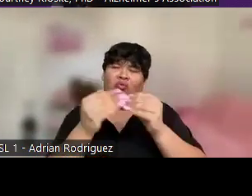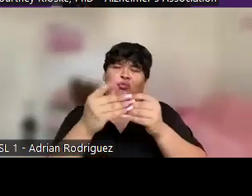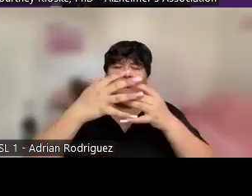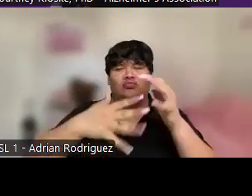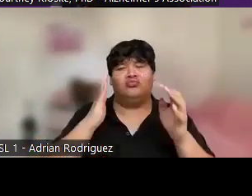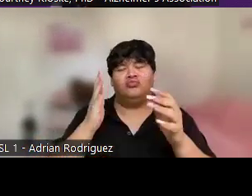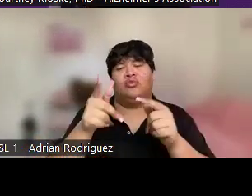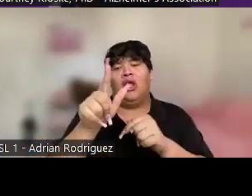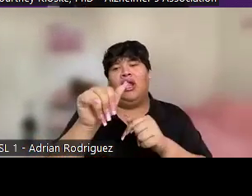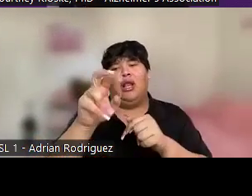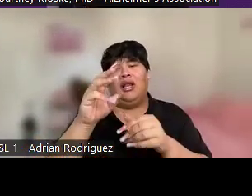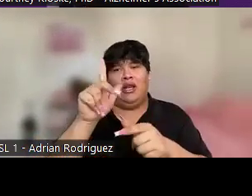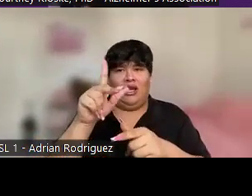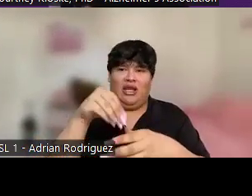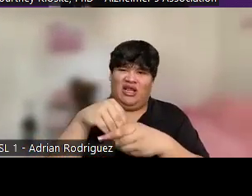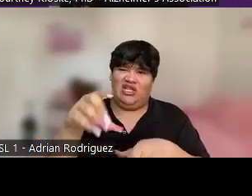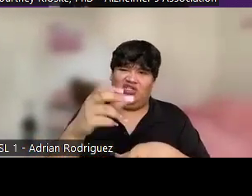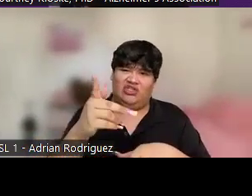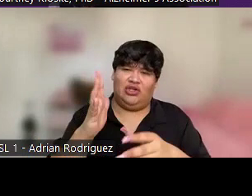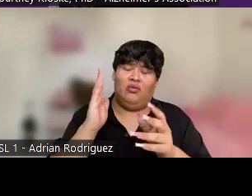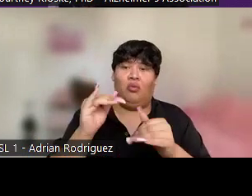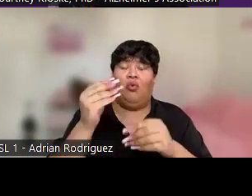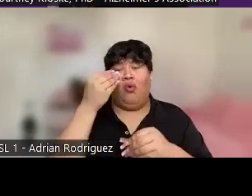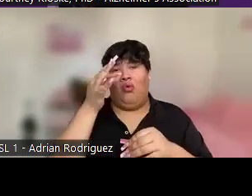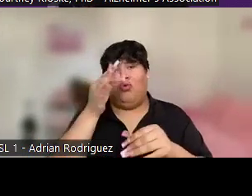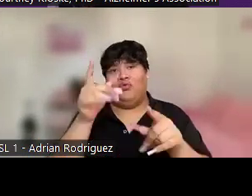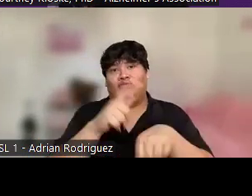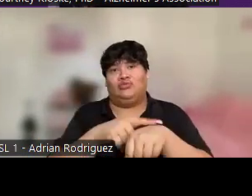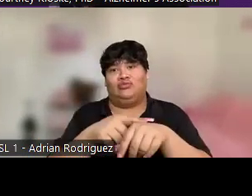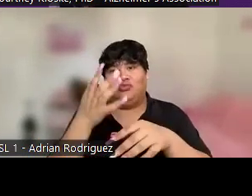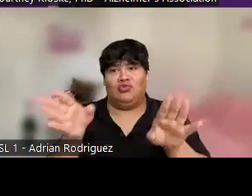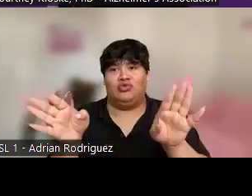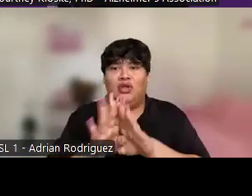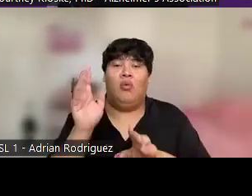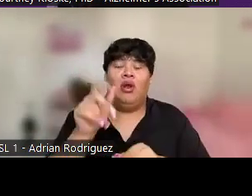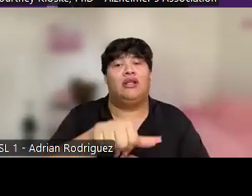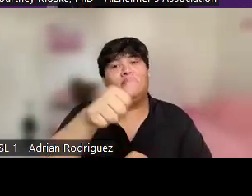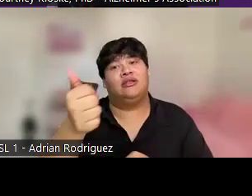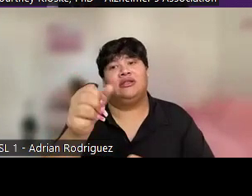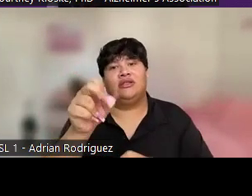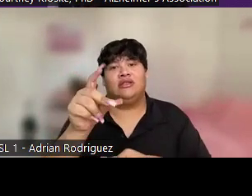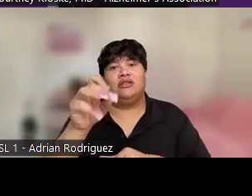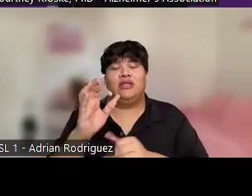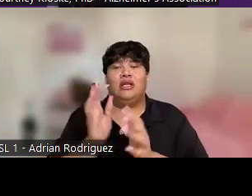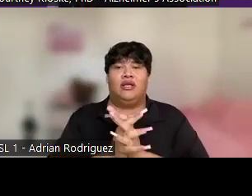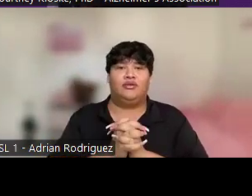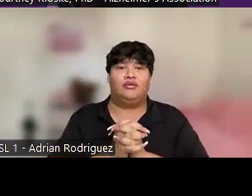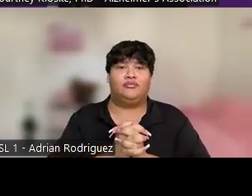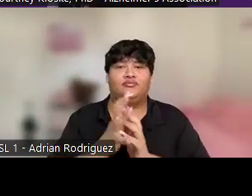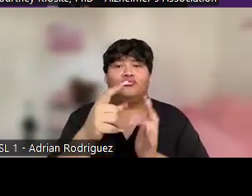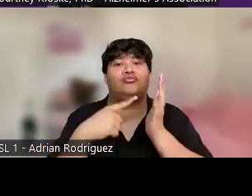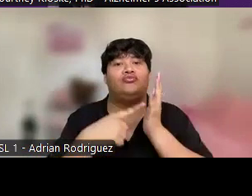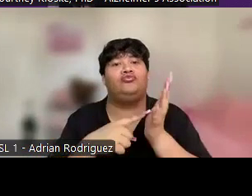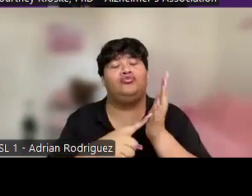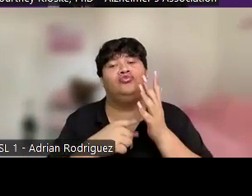the chat for everyone. But I know I'm close to time, so I do want to go ahead and jump to the next slide and highlight where we